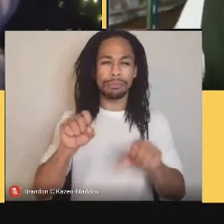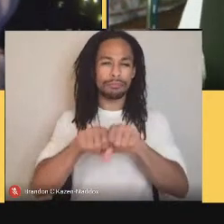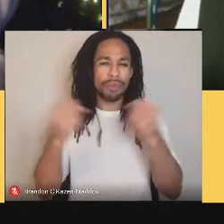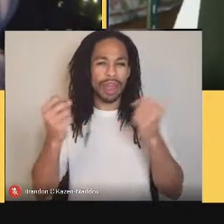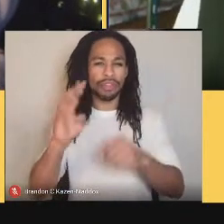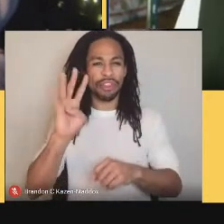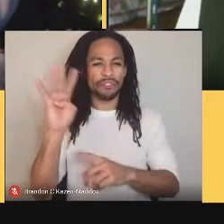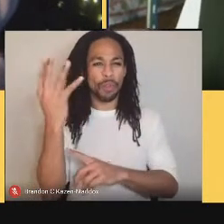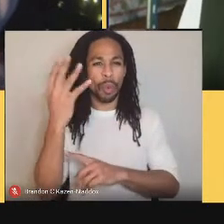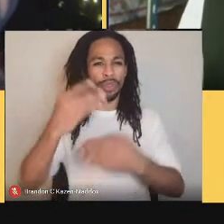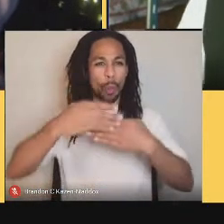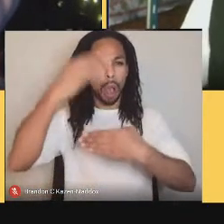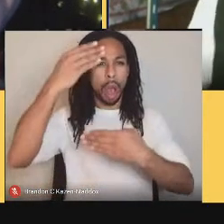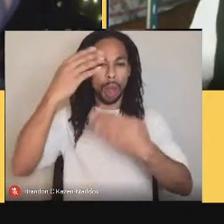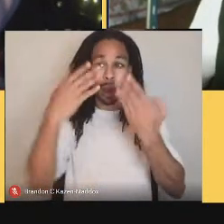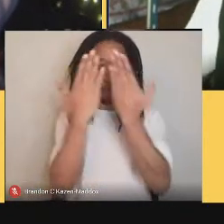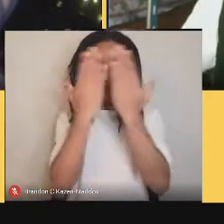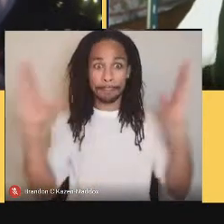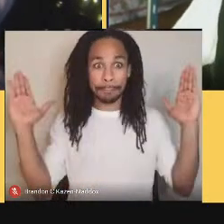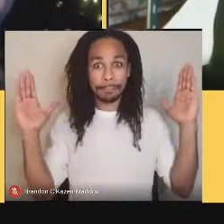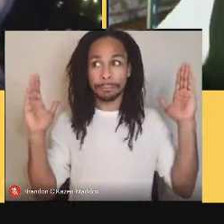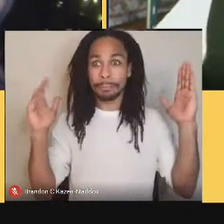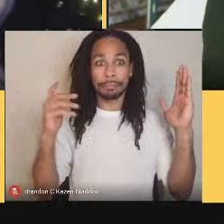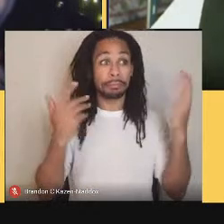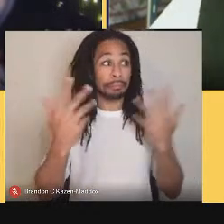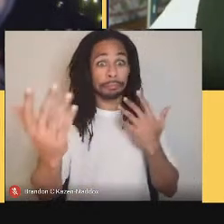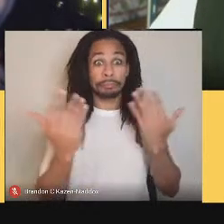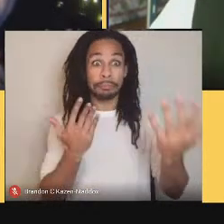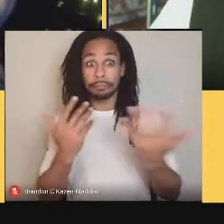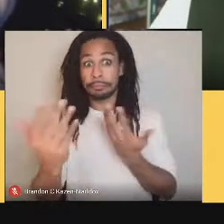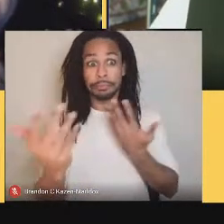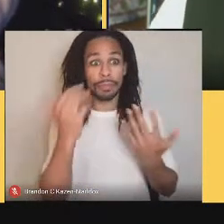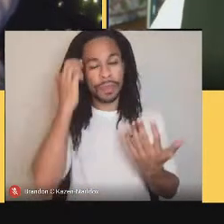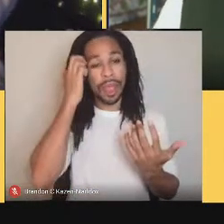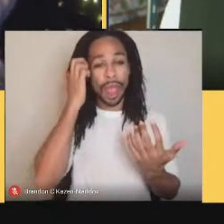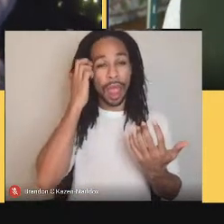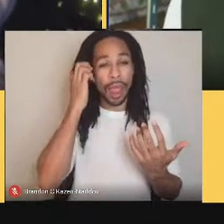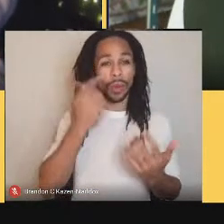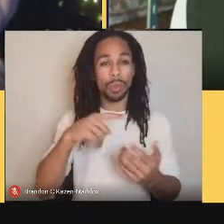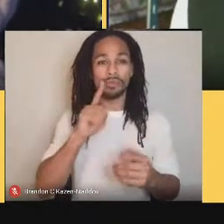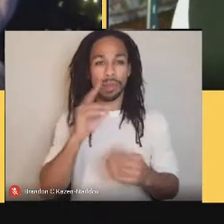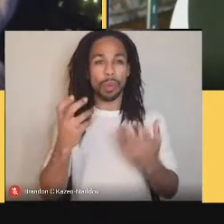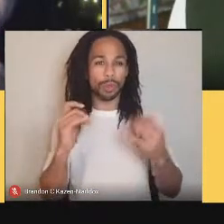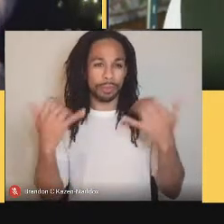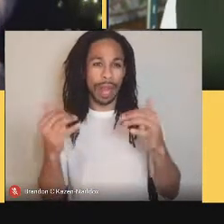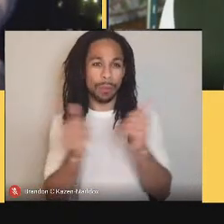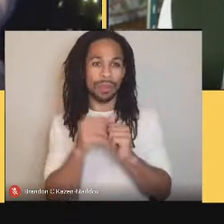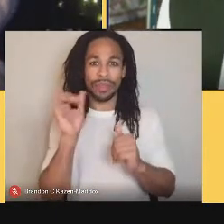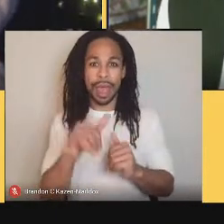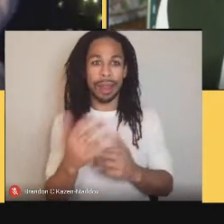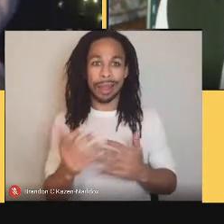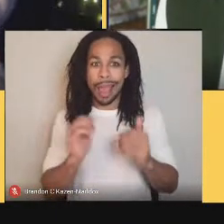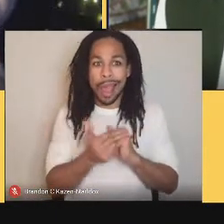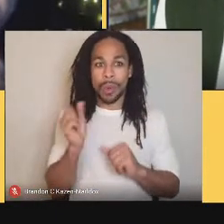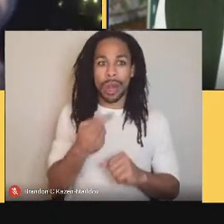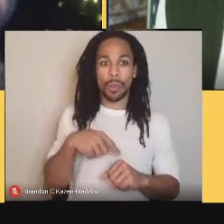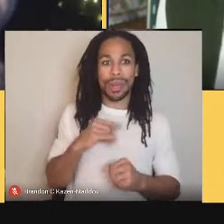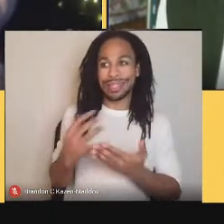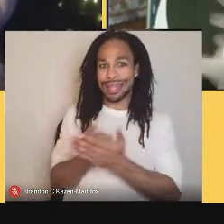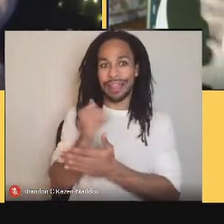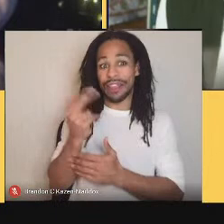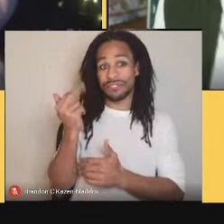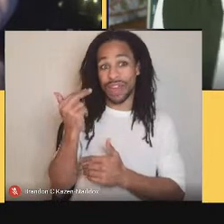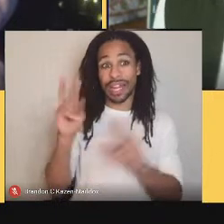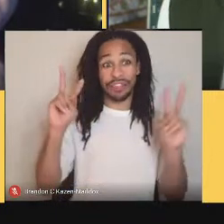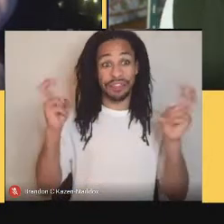of picking up on that the theme's kind of happening. And it's, you know, that was another element we really wanted to play with, was how can we take this funny little theme and just,